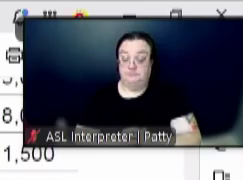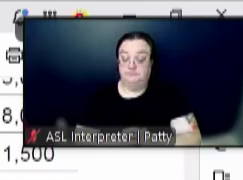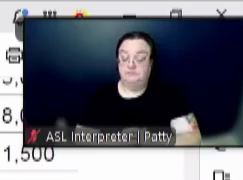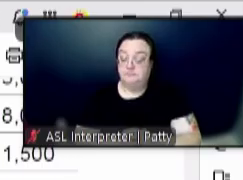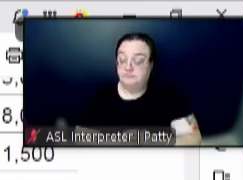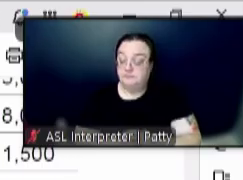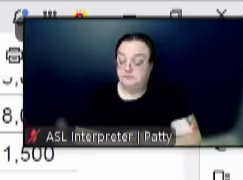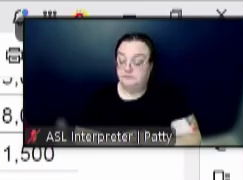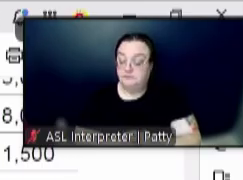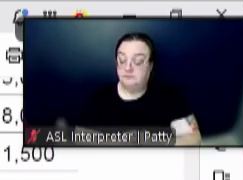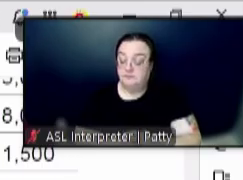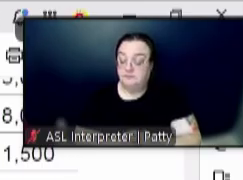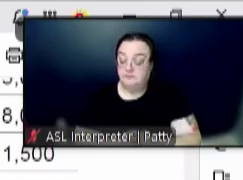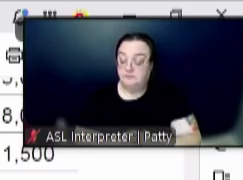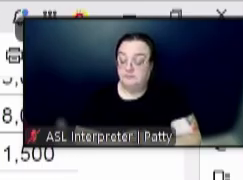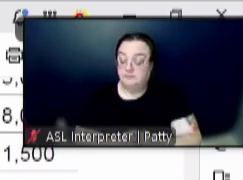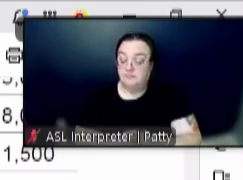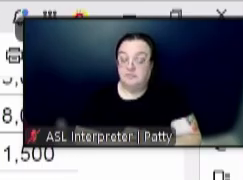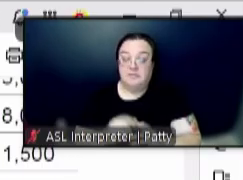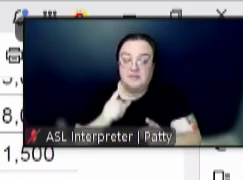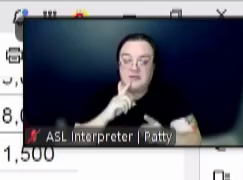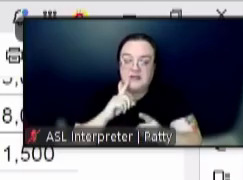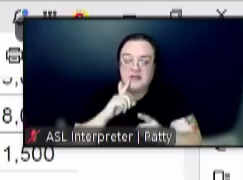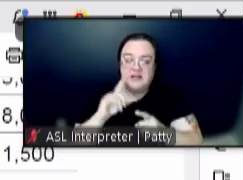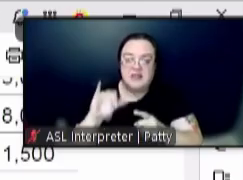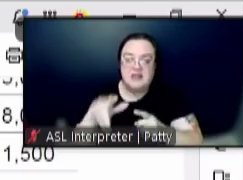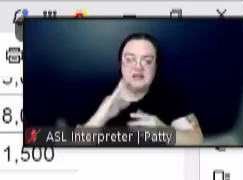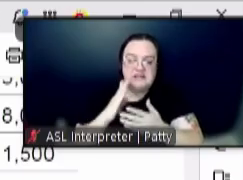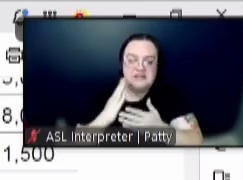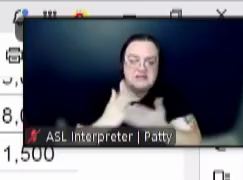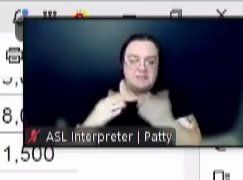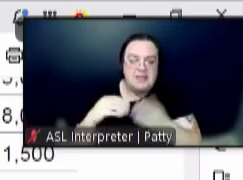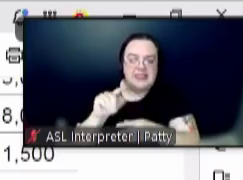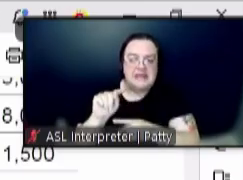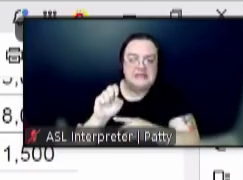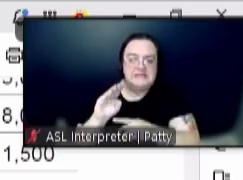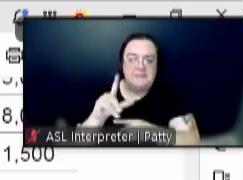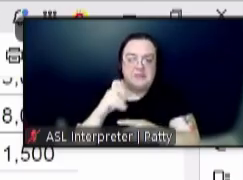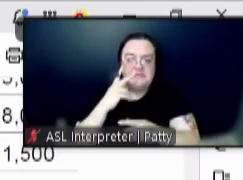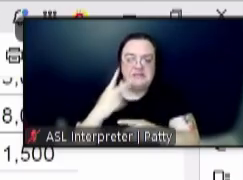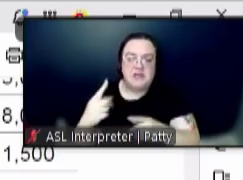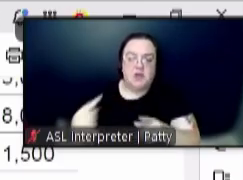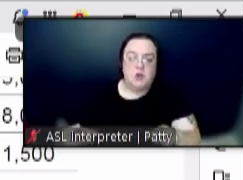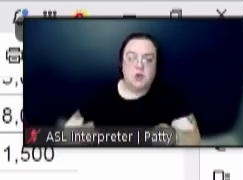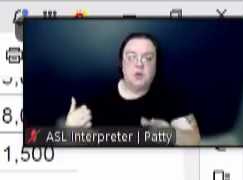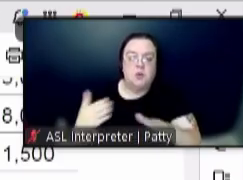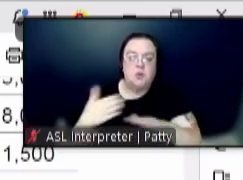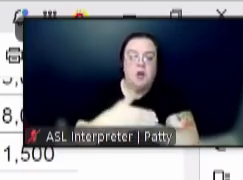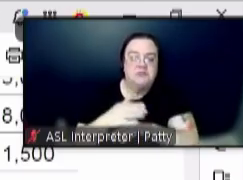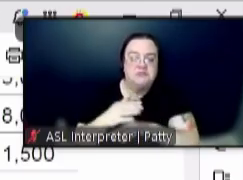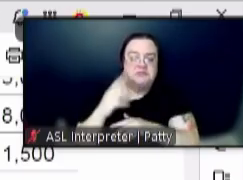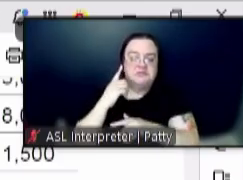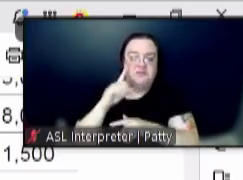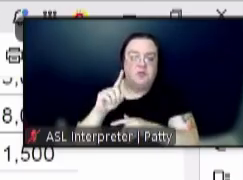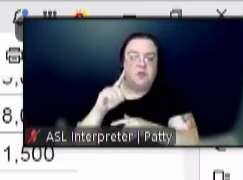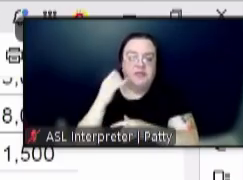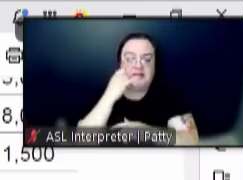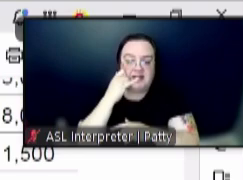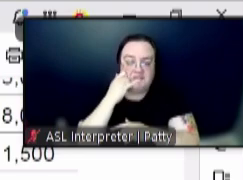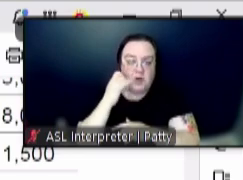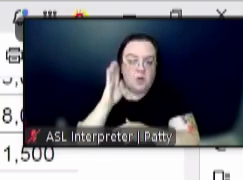Is there someplace I'm gonna see the cost savings for the telephone? Will that be taken out of the budget?